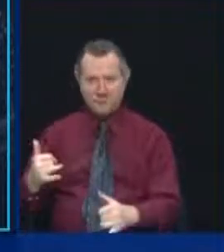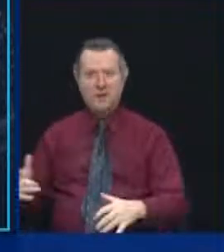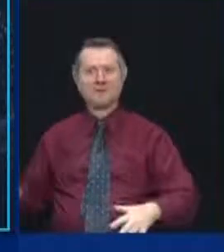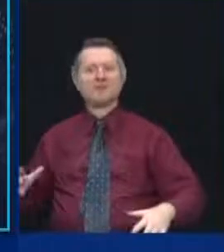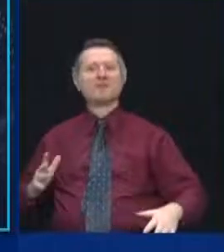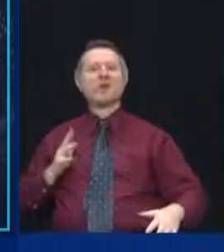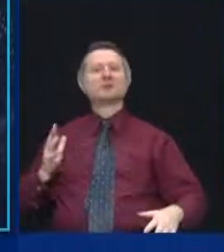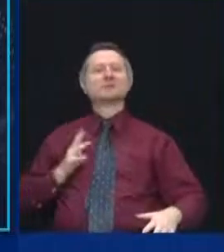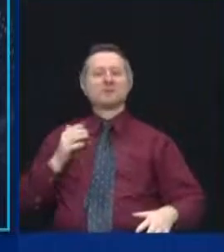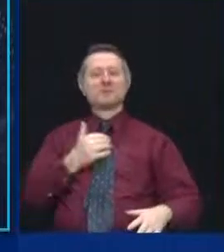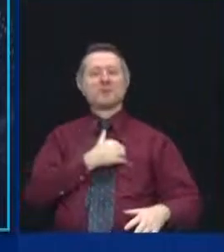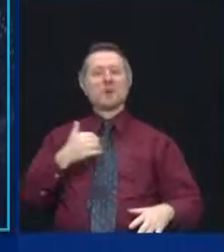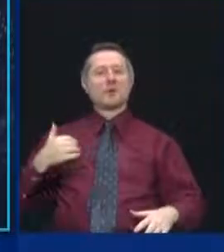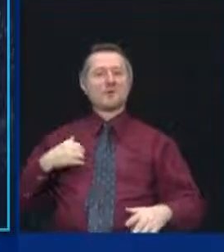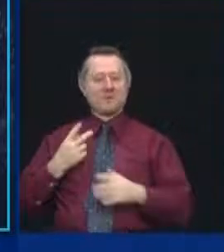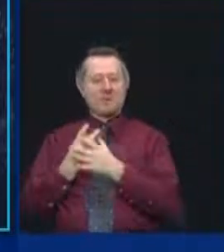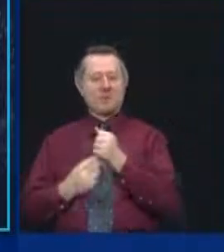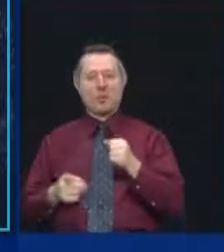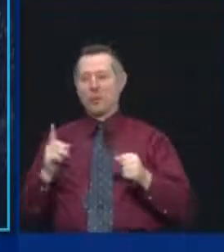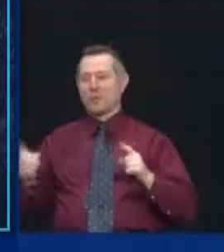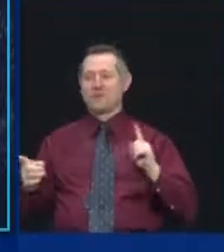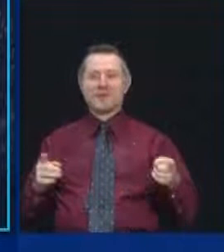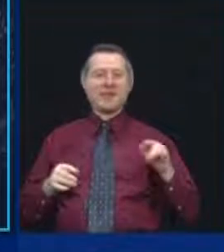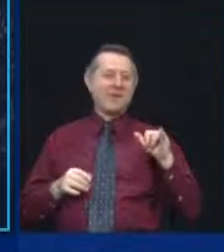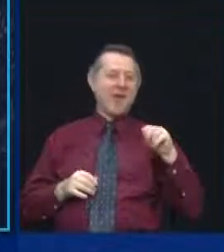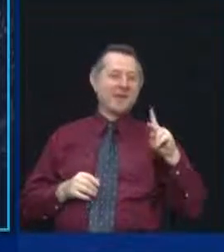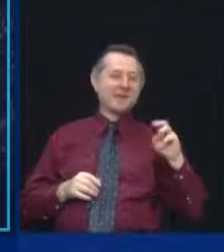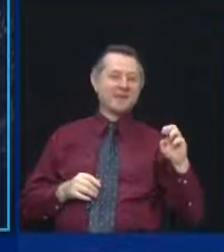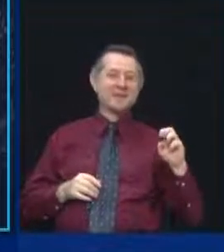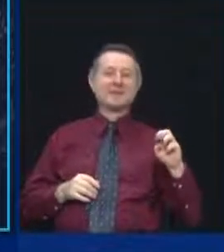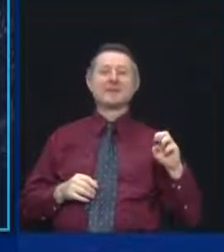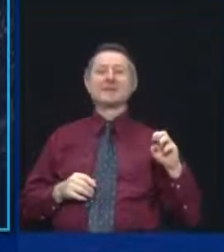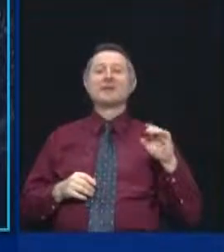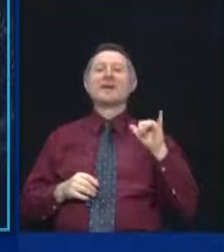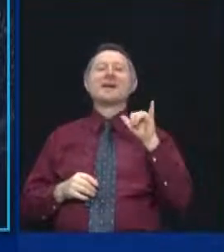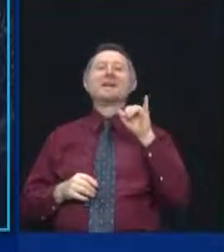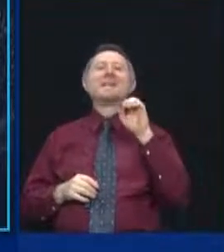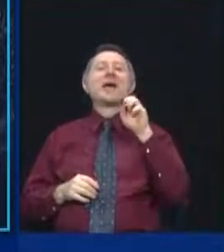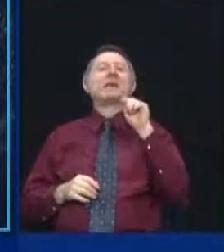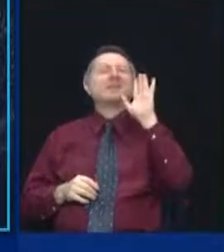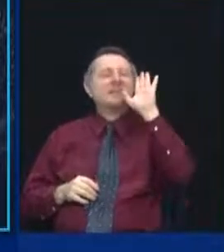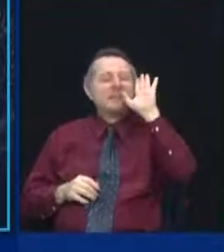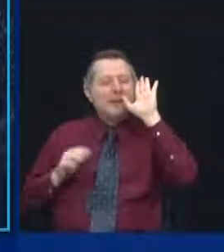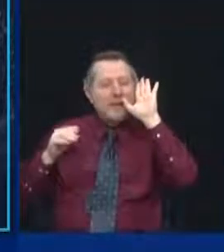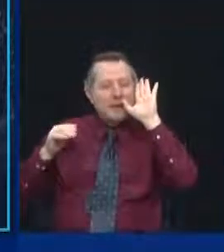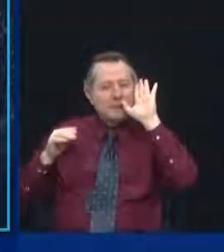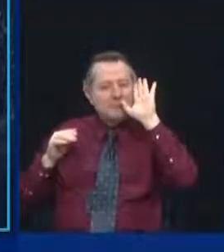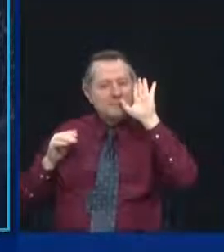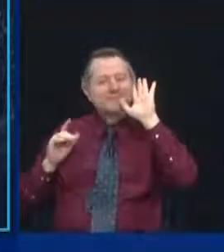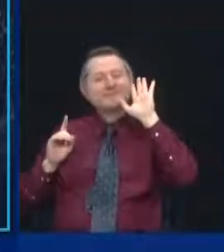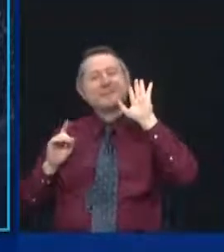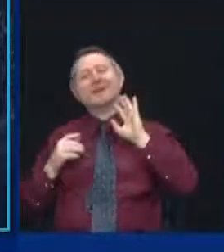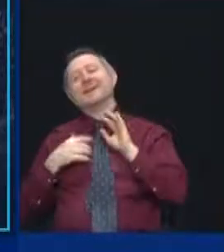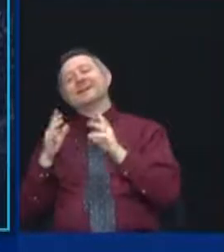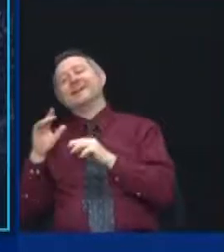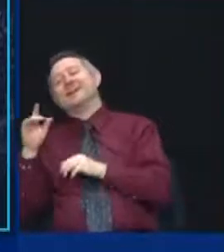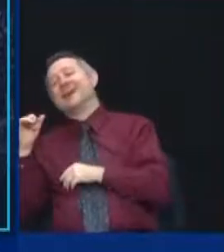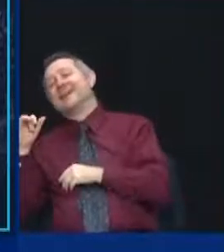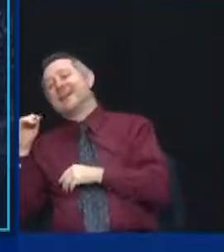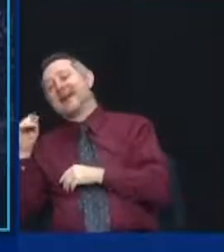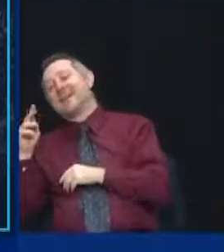member of both the Mets and the Yankees. Doesn't strike you as a ball player.